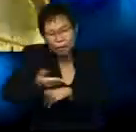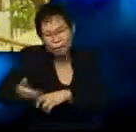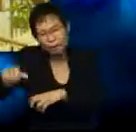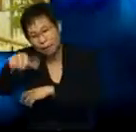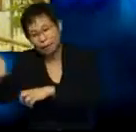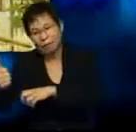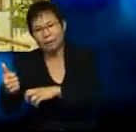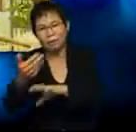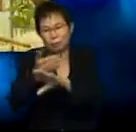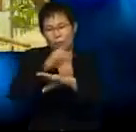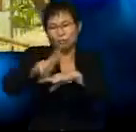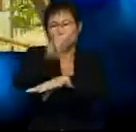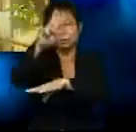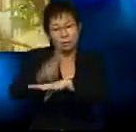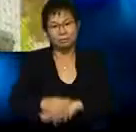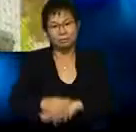particles before using it.